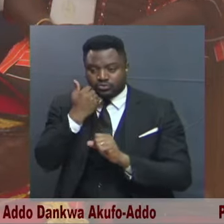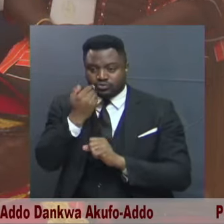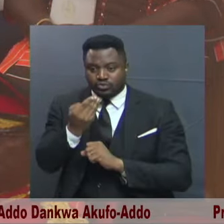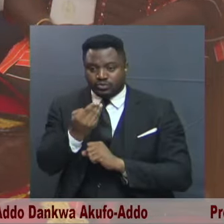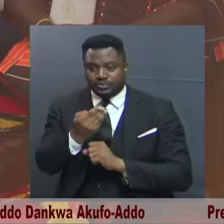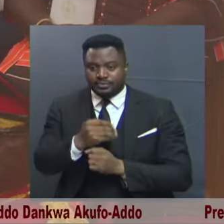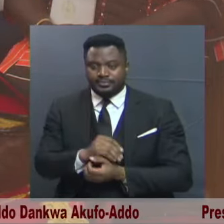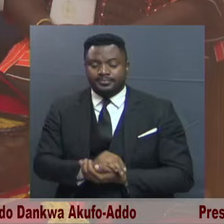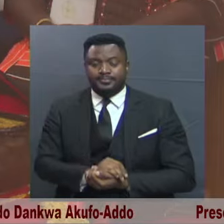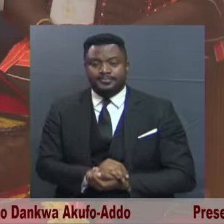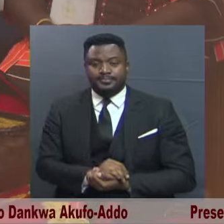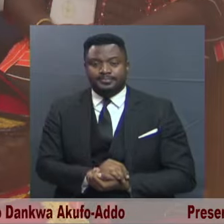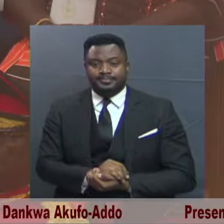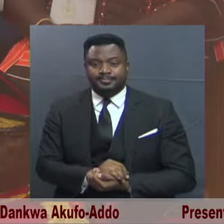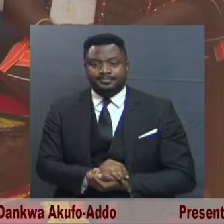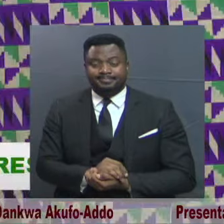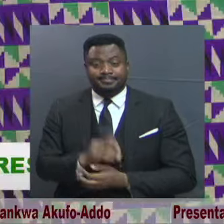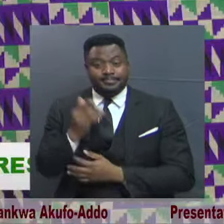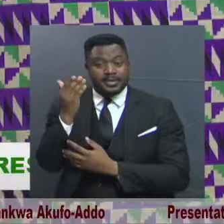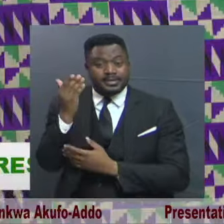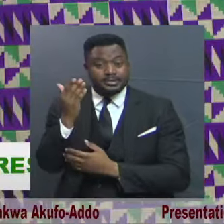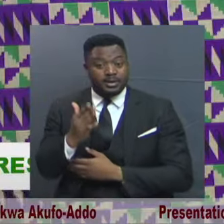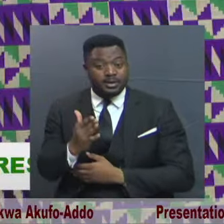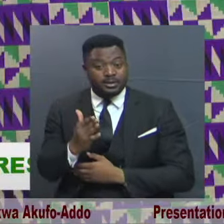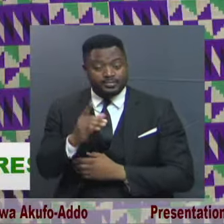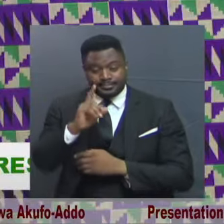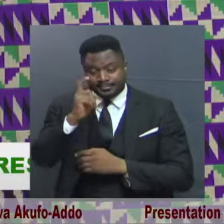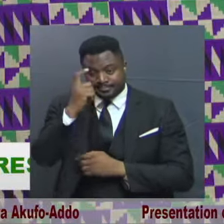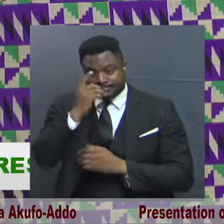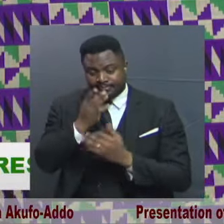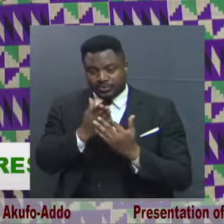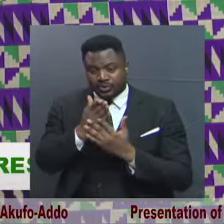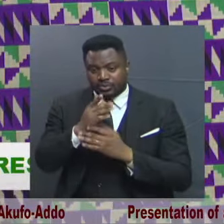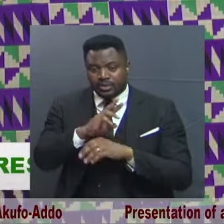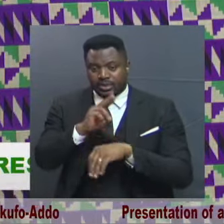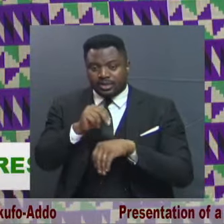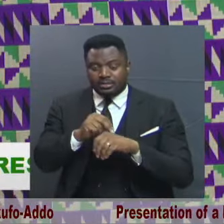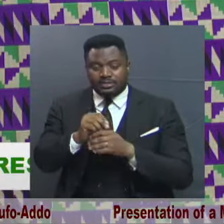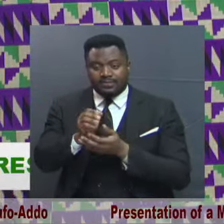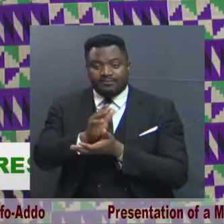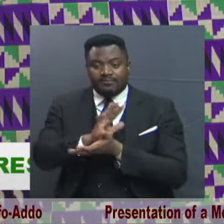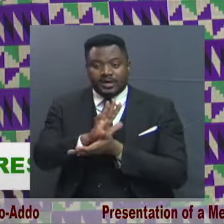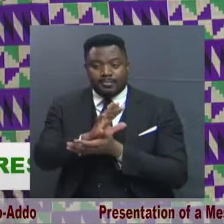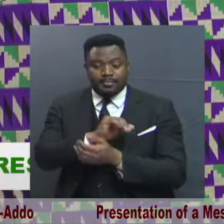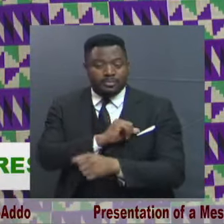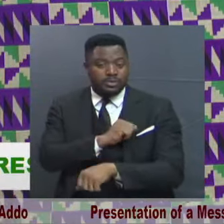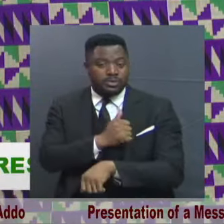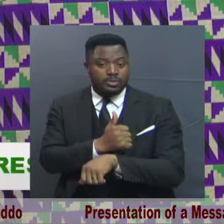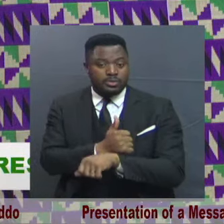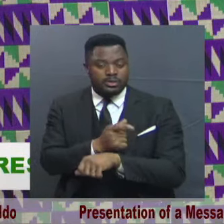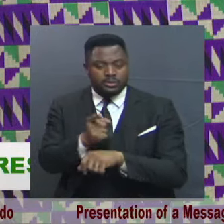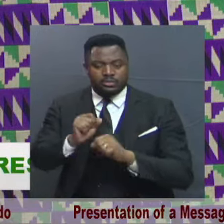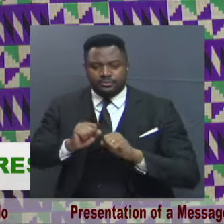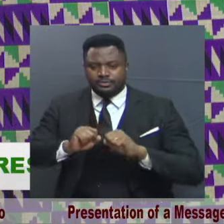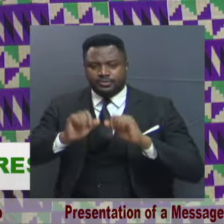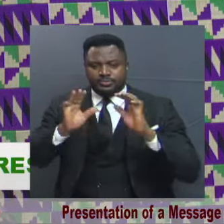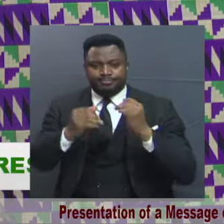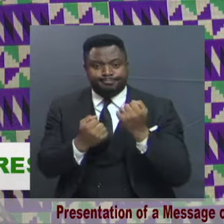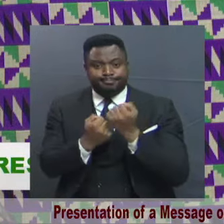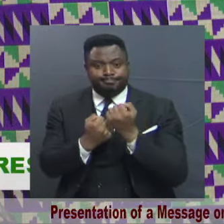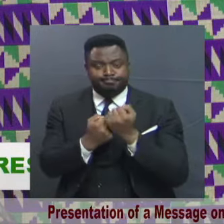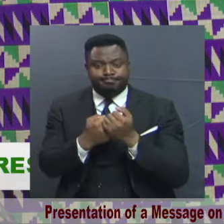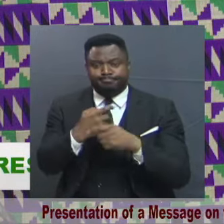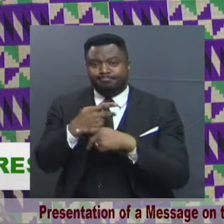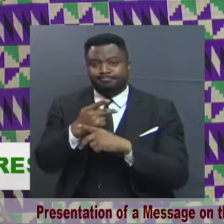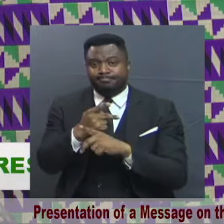soon Mr Mr Speaker government through the national film Authority is committed to supporting the